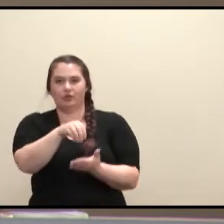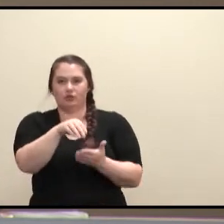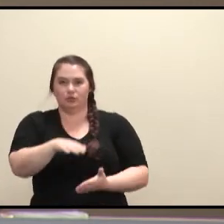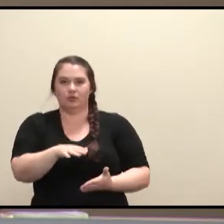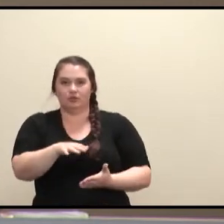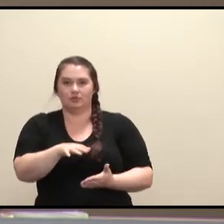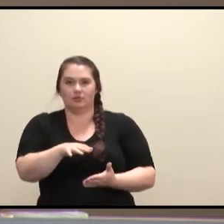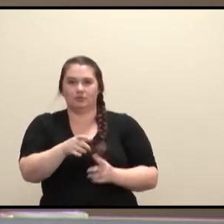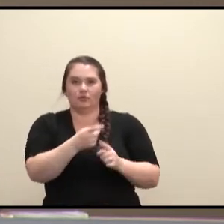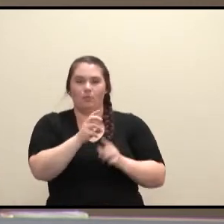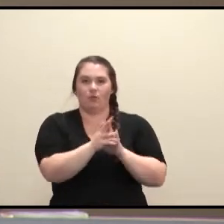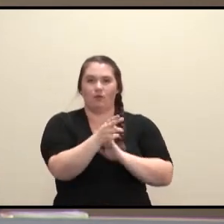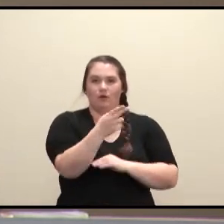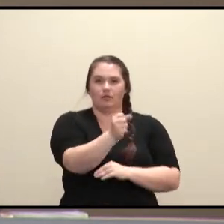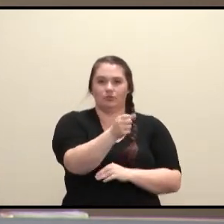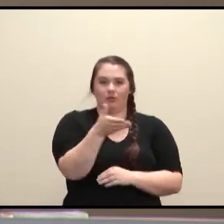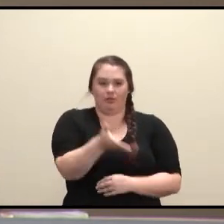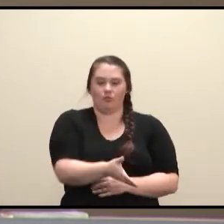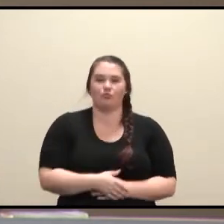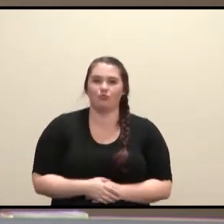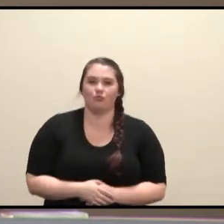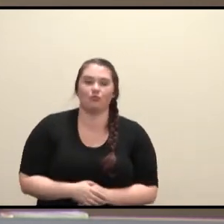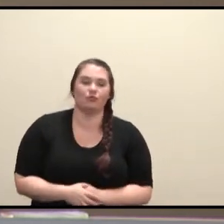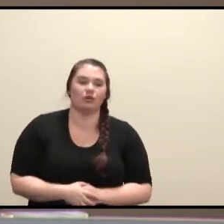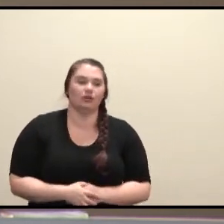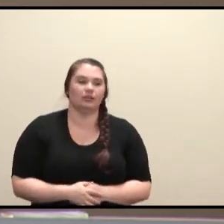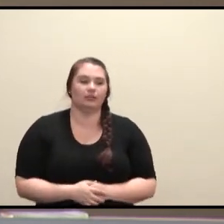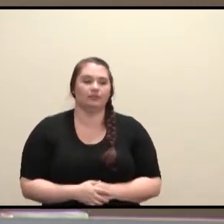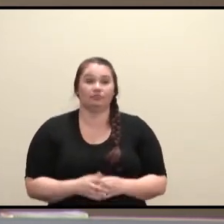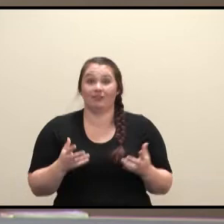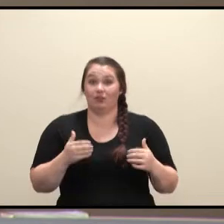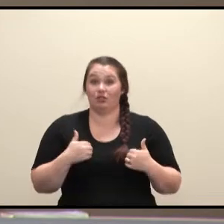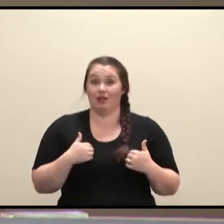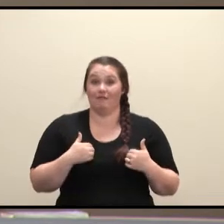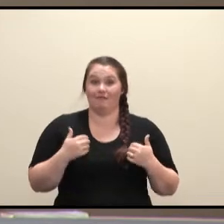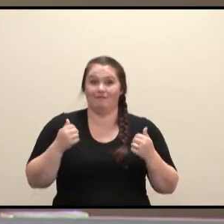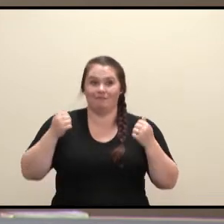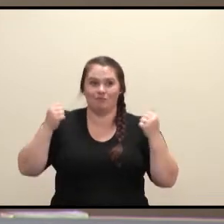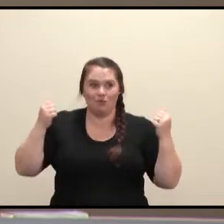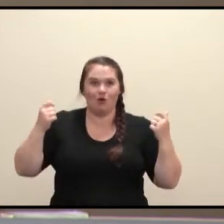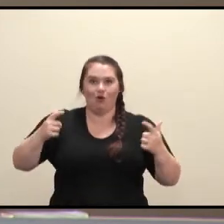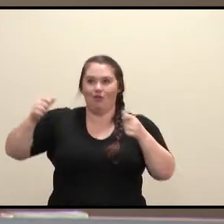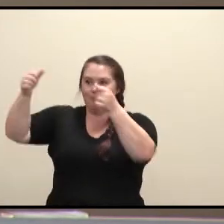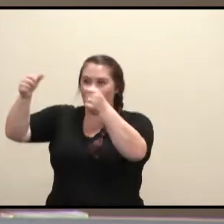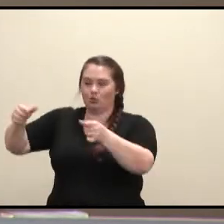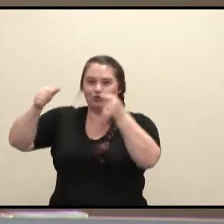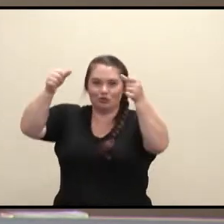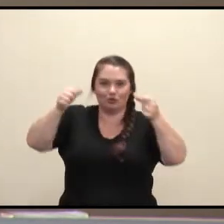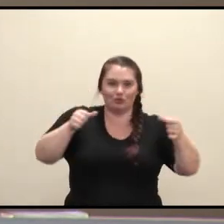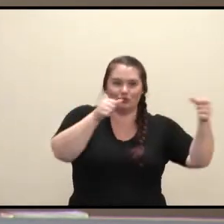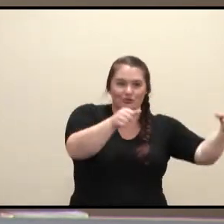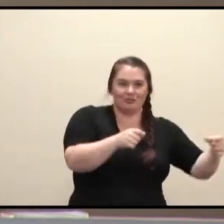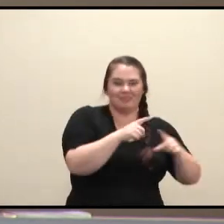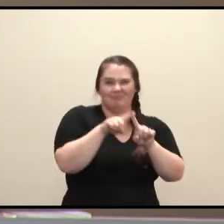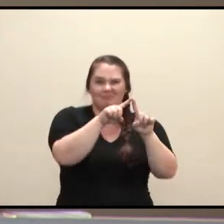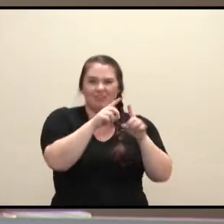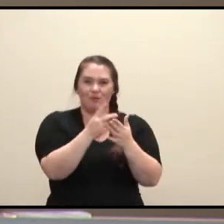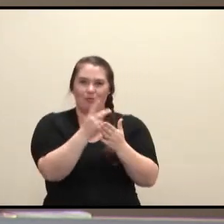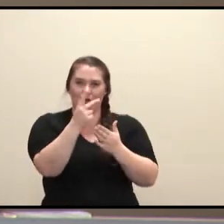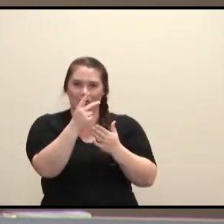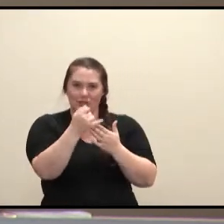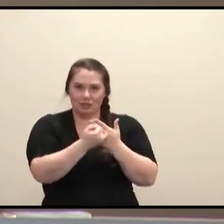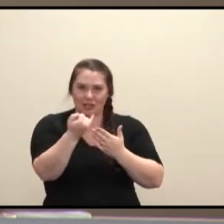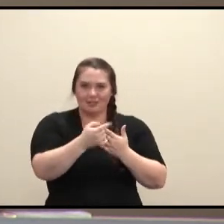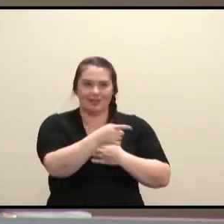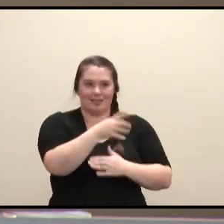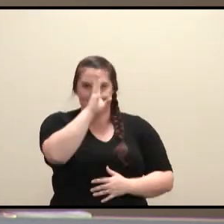from Waco High School. I do have all of the posters and the projects and ideas that the students came up